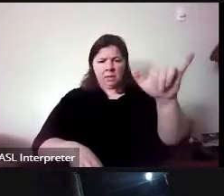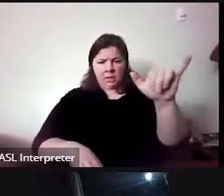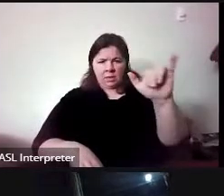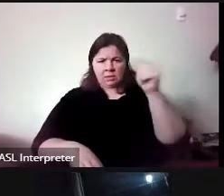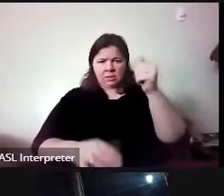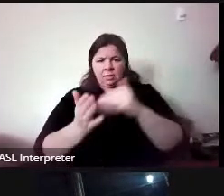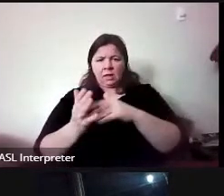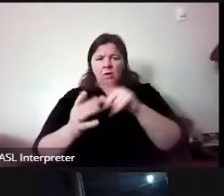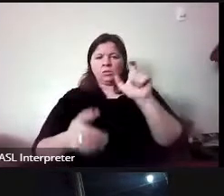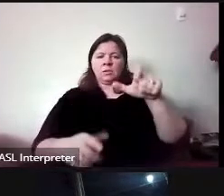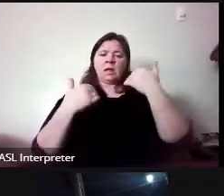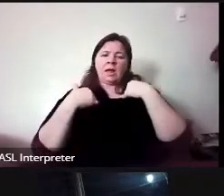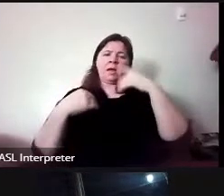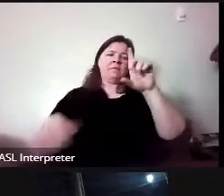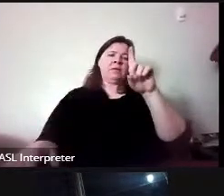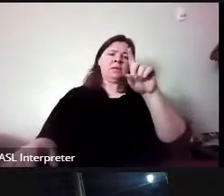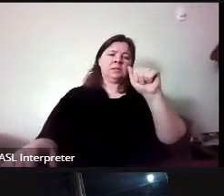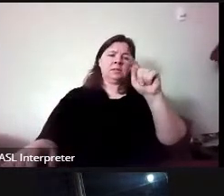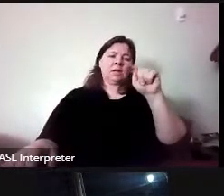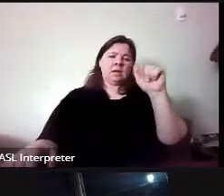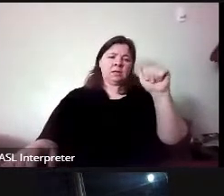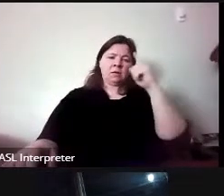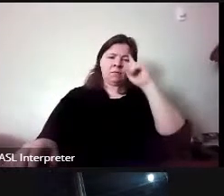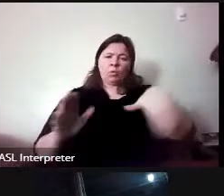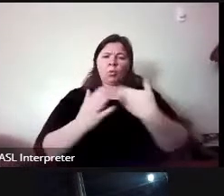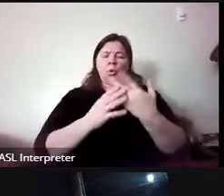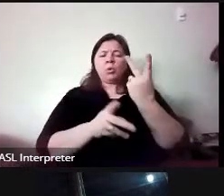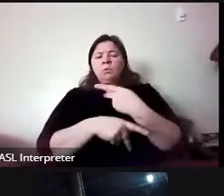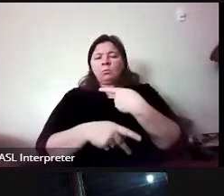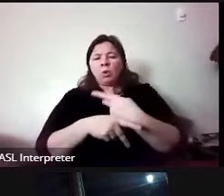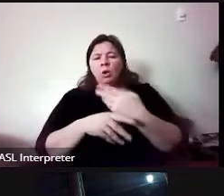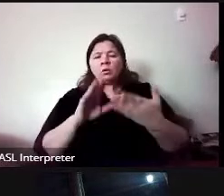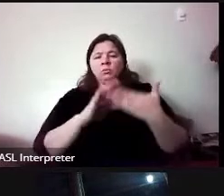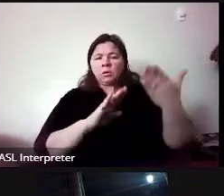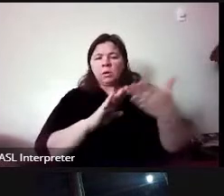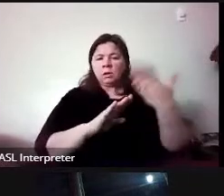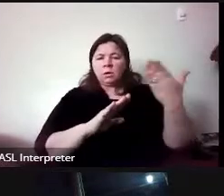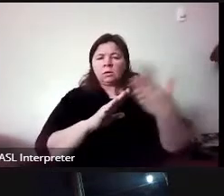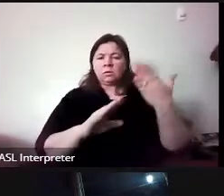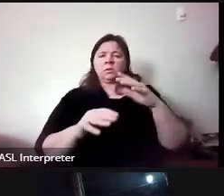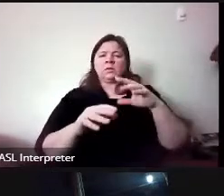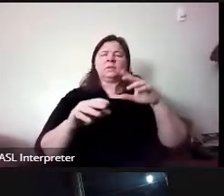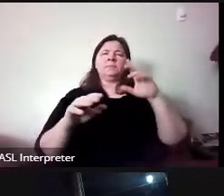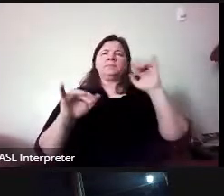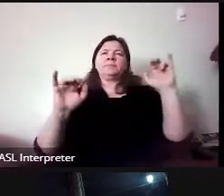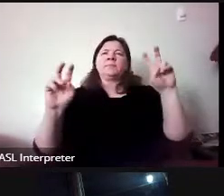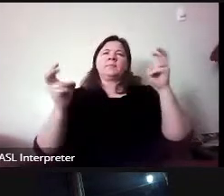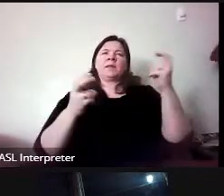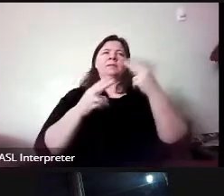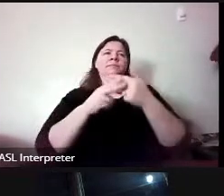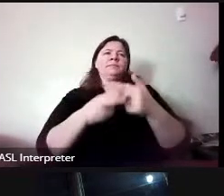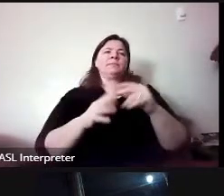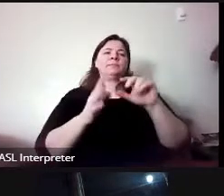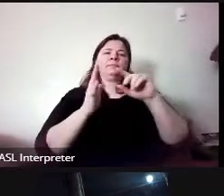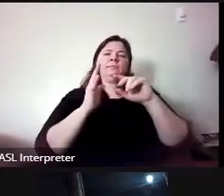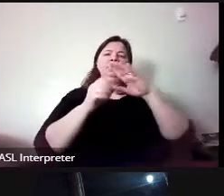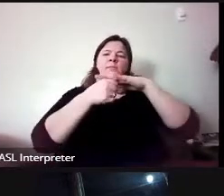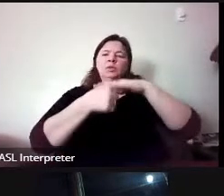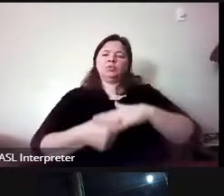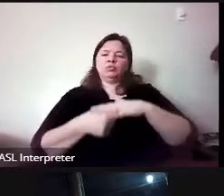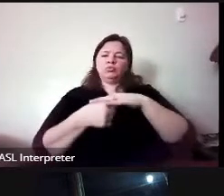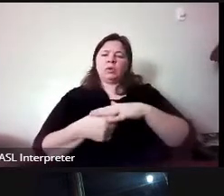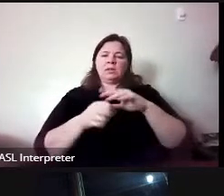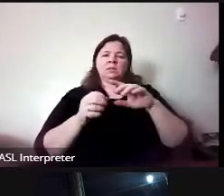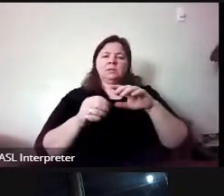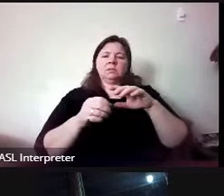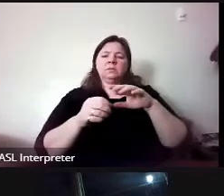have data for all these products to stress test them, so to speak. So again,